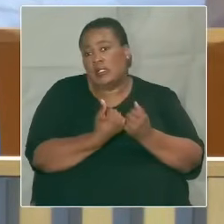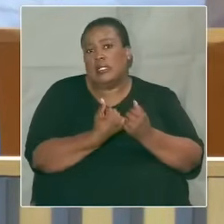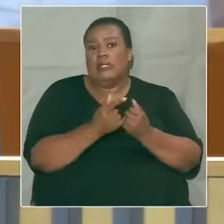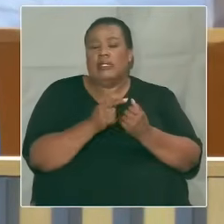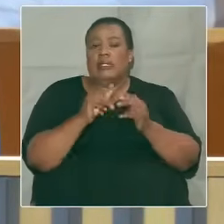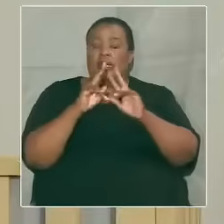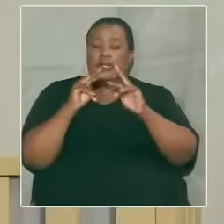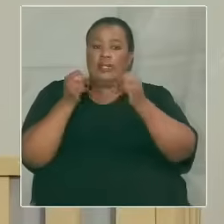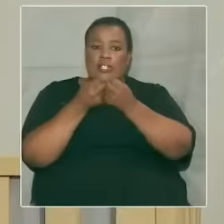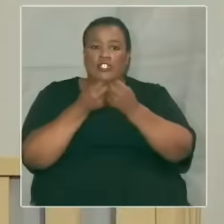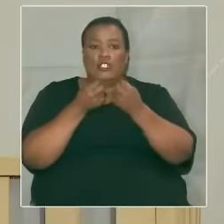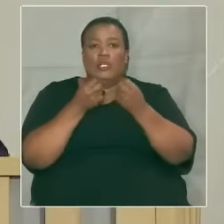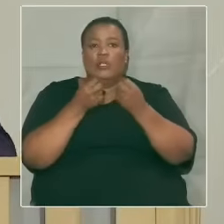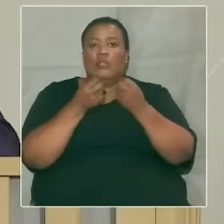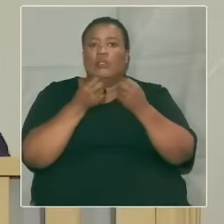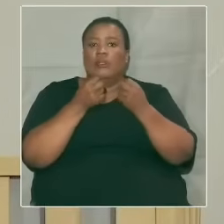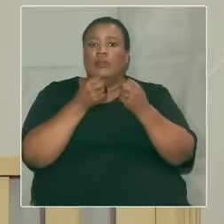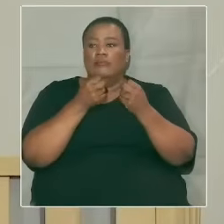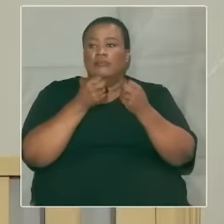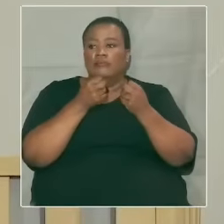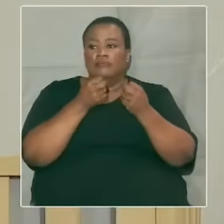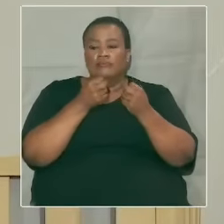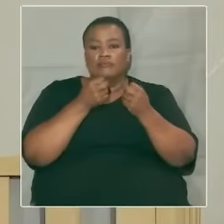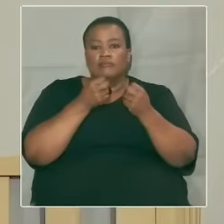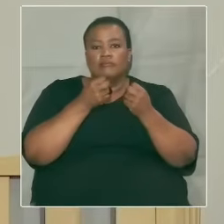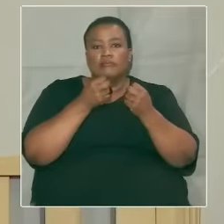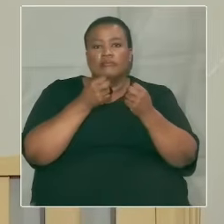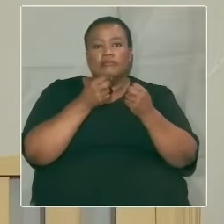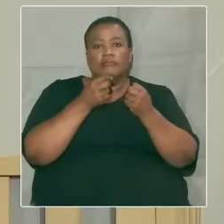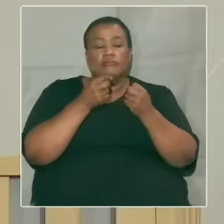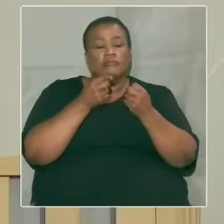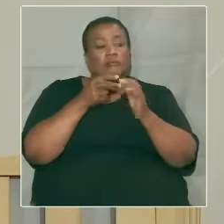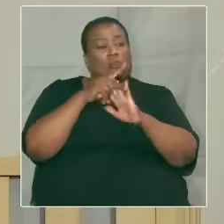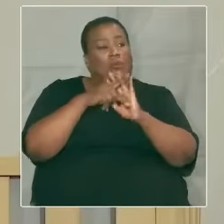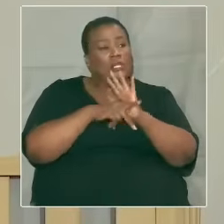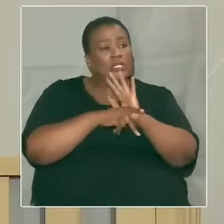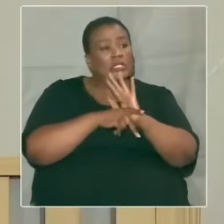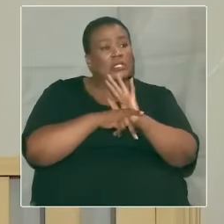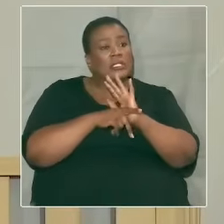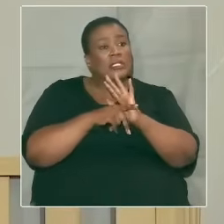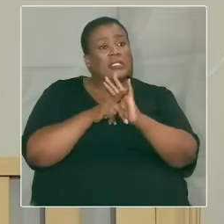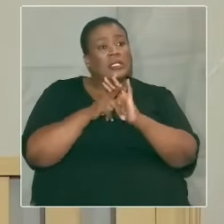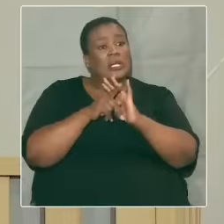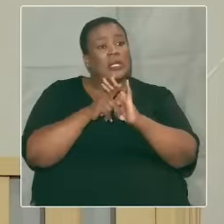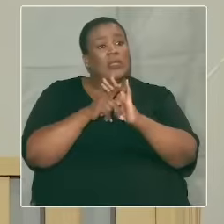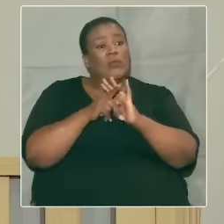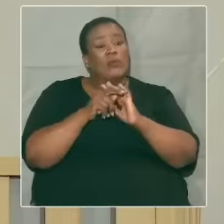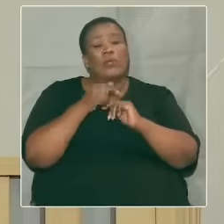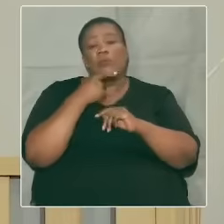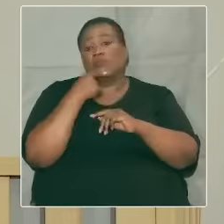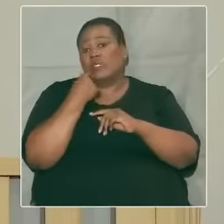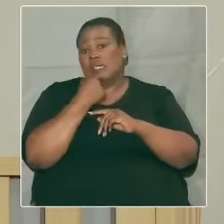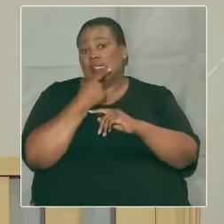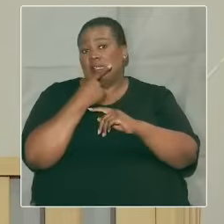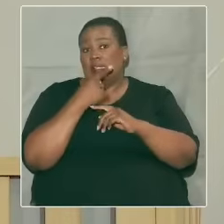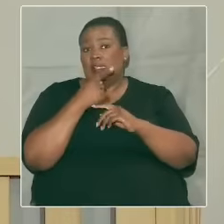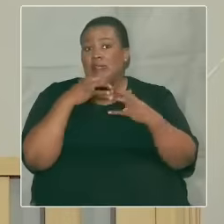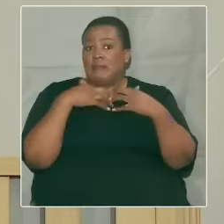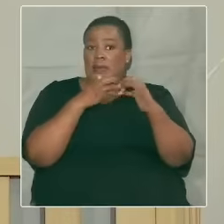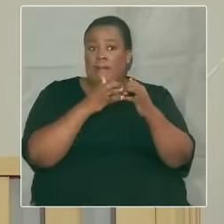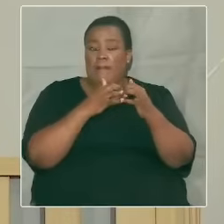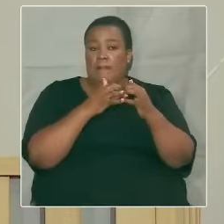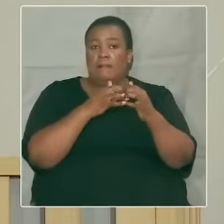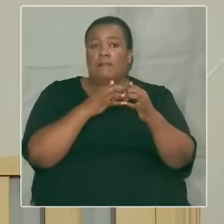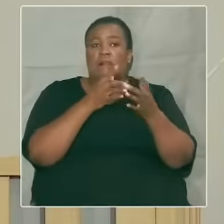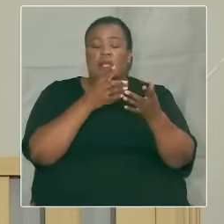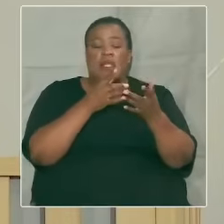national policing policy. There wasn't one. There is one that recently was issued that directs